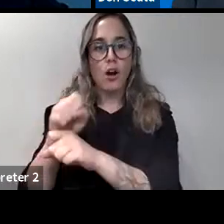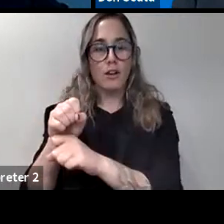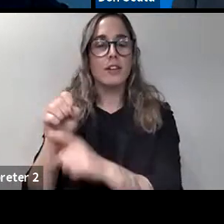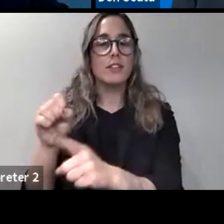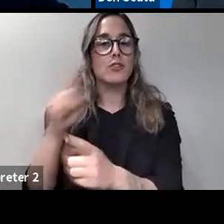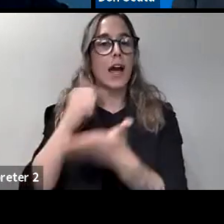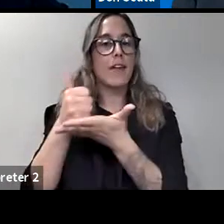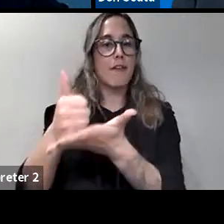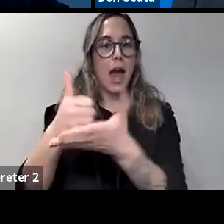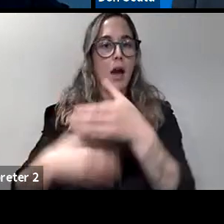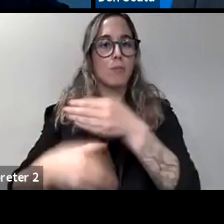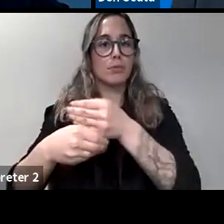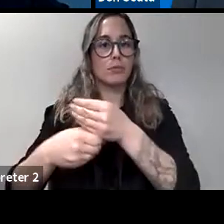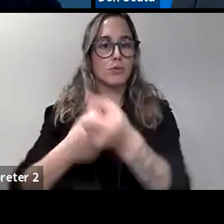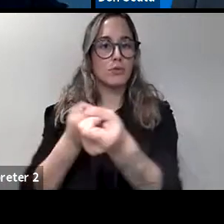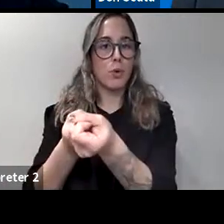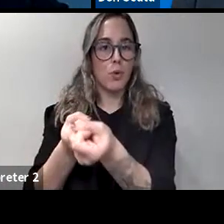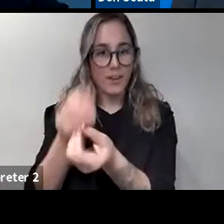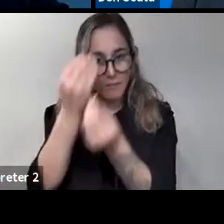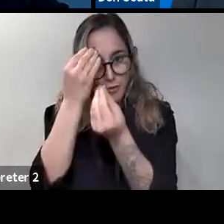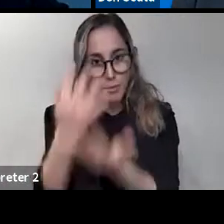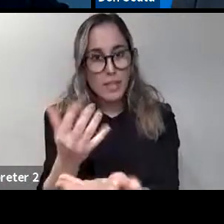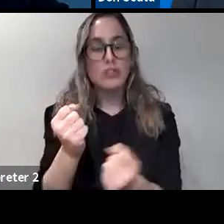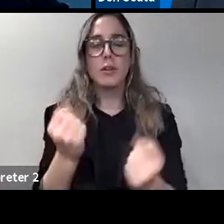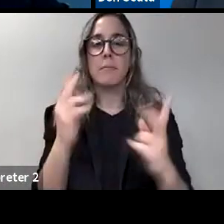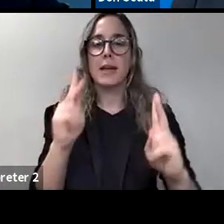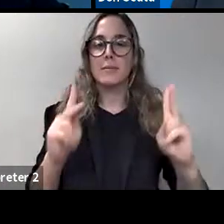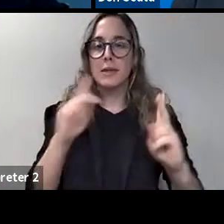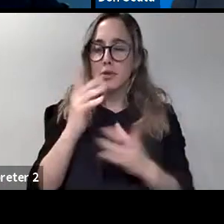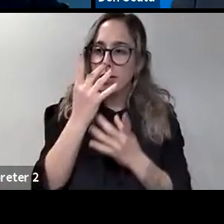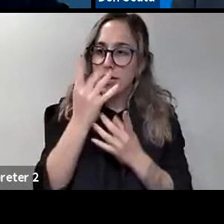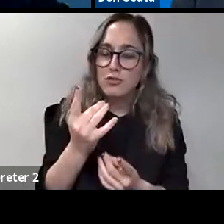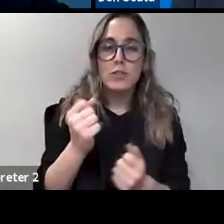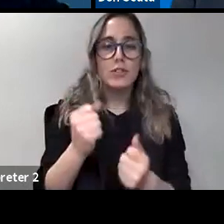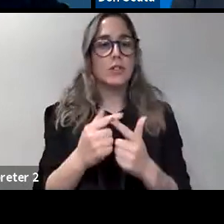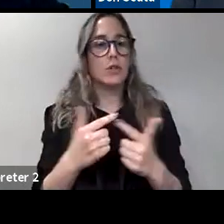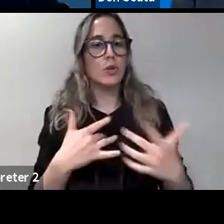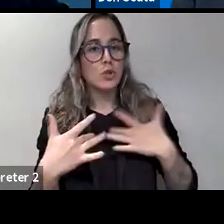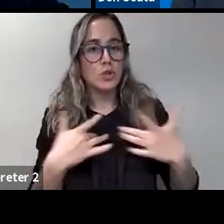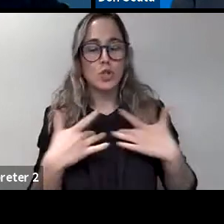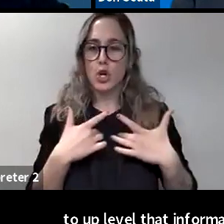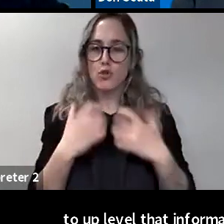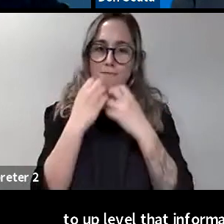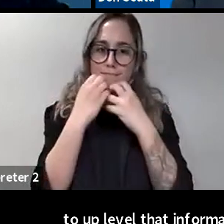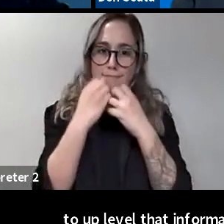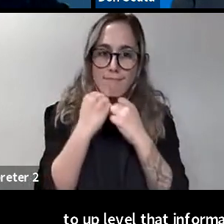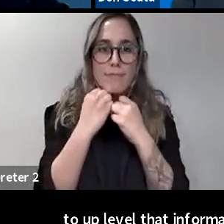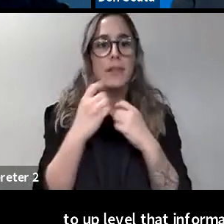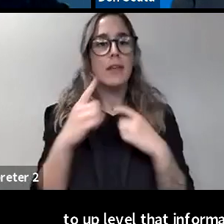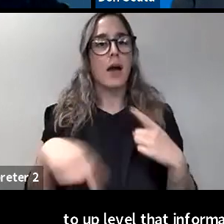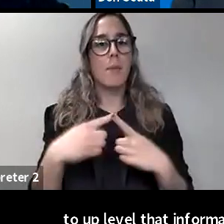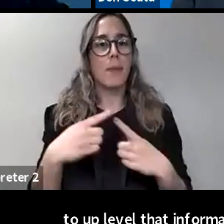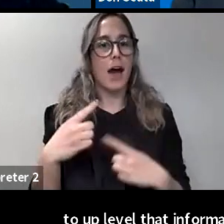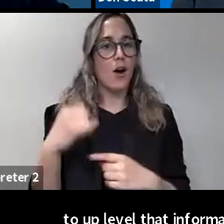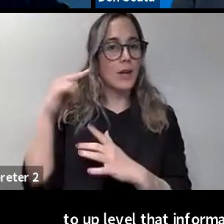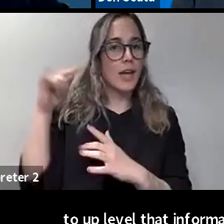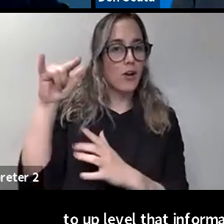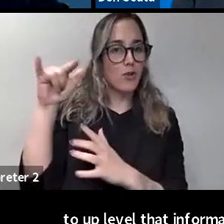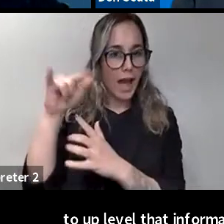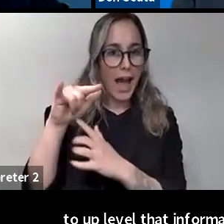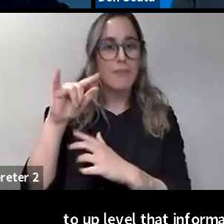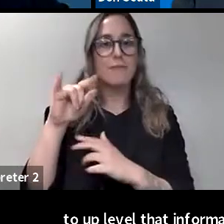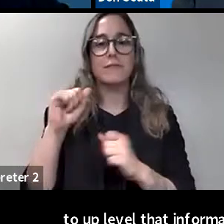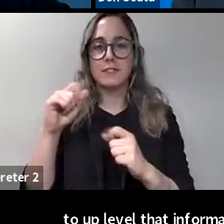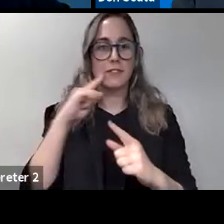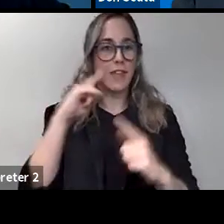information because there are a lot of people who are interested or concerned or really, you know, care deeply about aircraft noise. And we